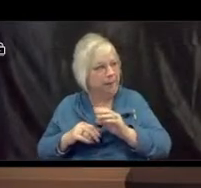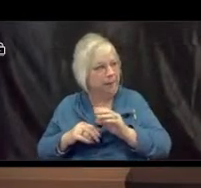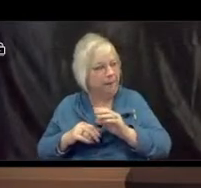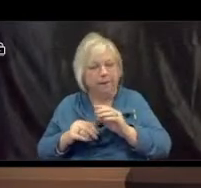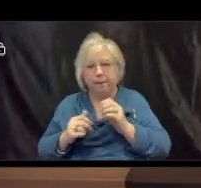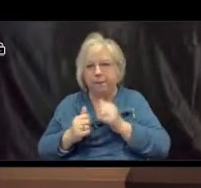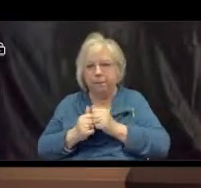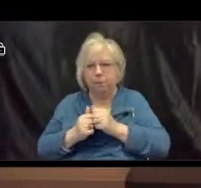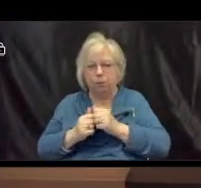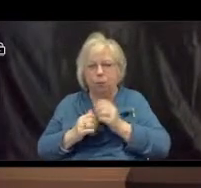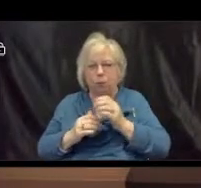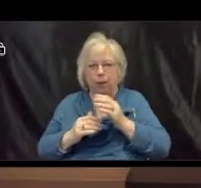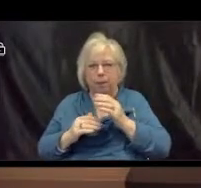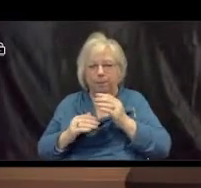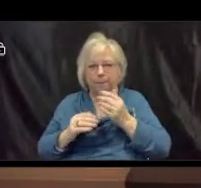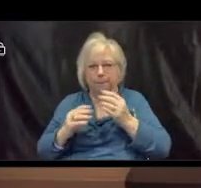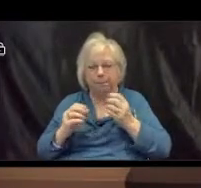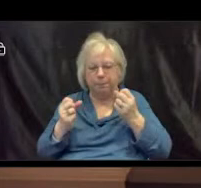it's going to block their view.